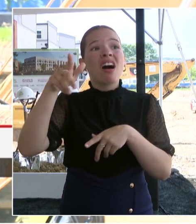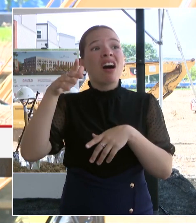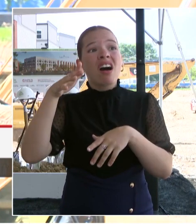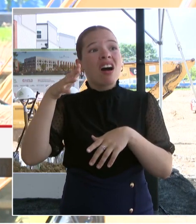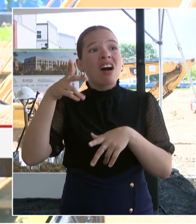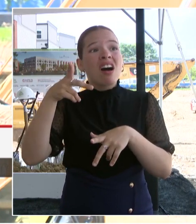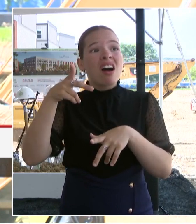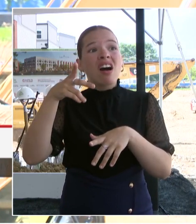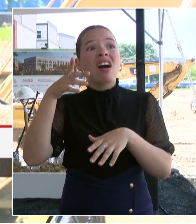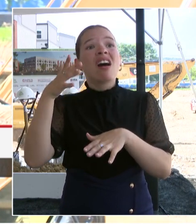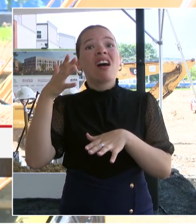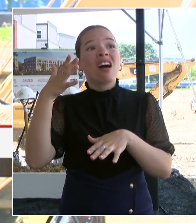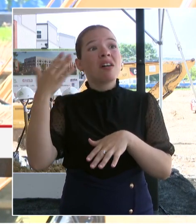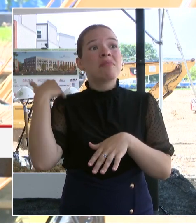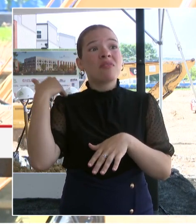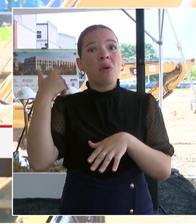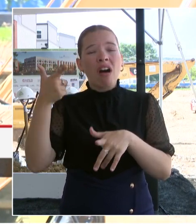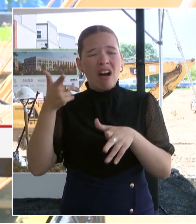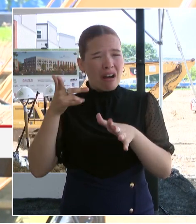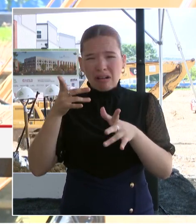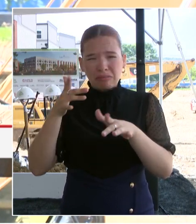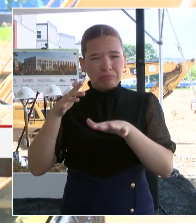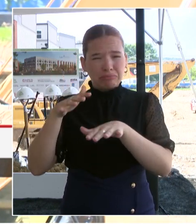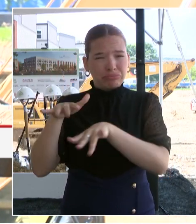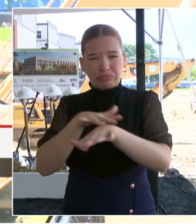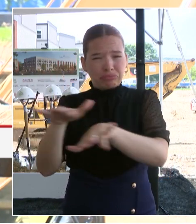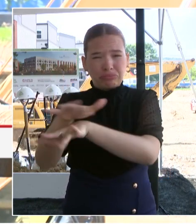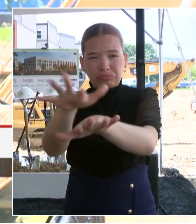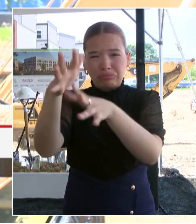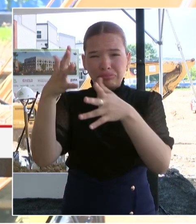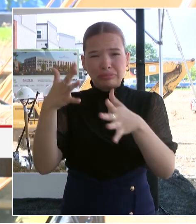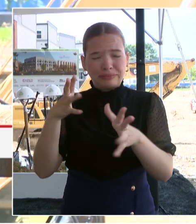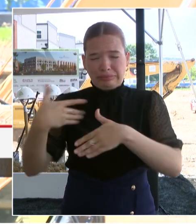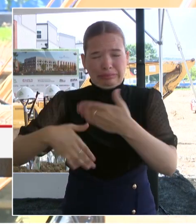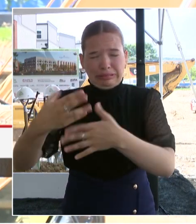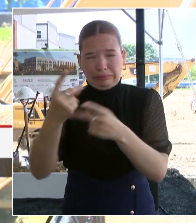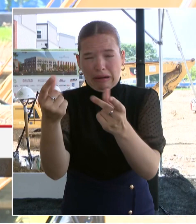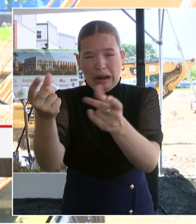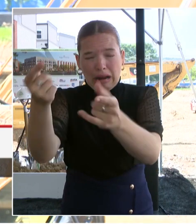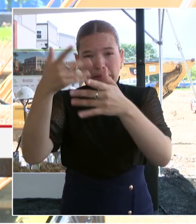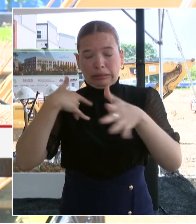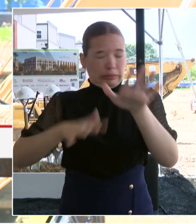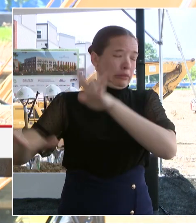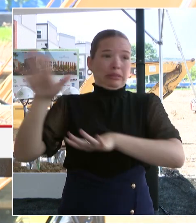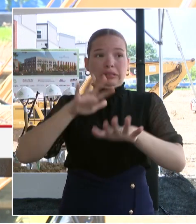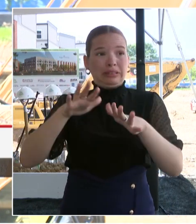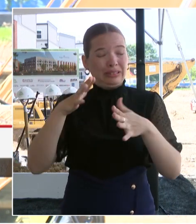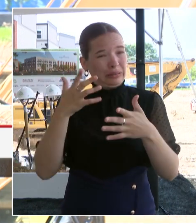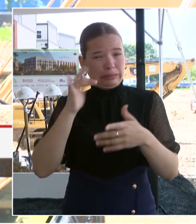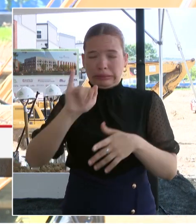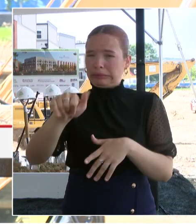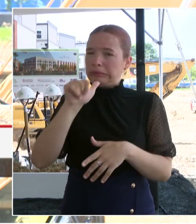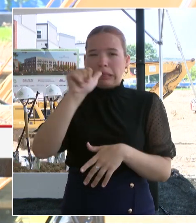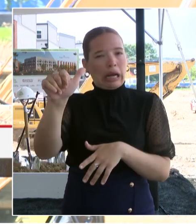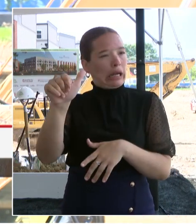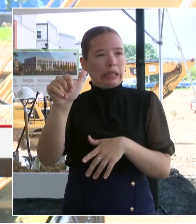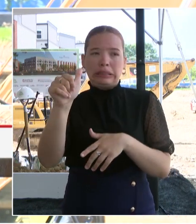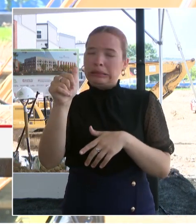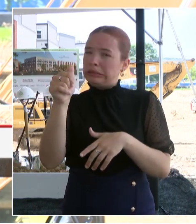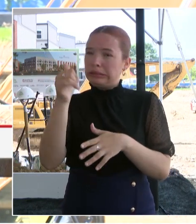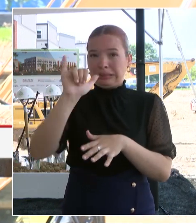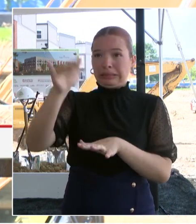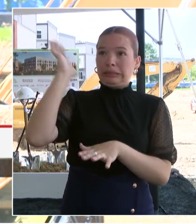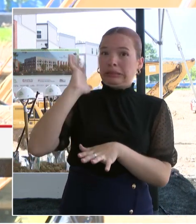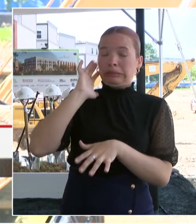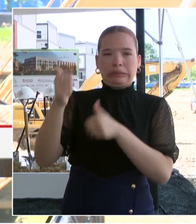that slip road? And so many, I don't know if we saw it then, we kind of saw it, that we